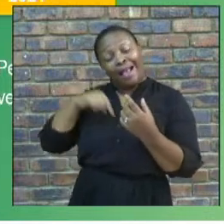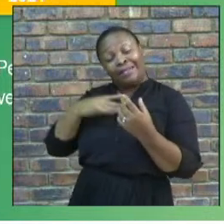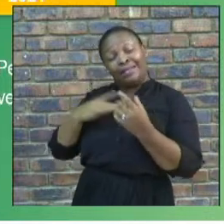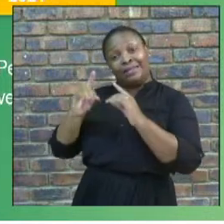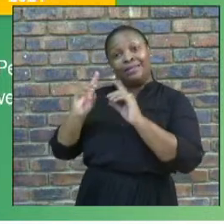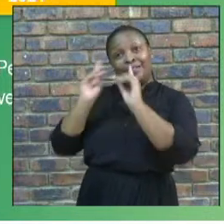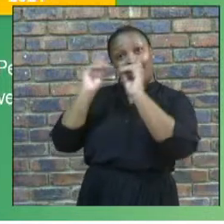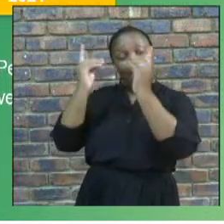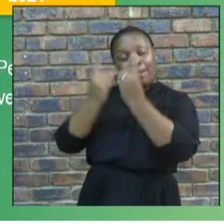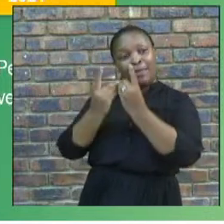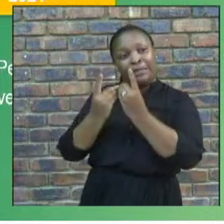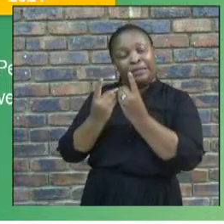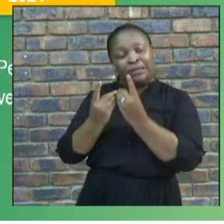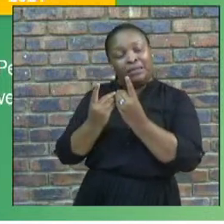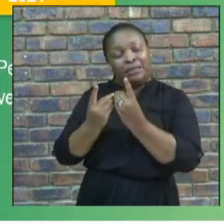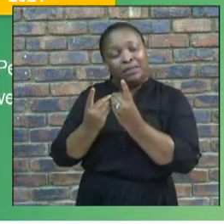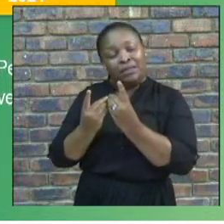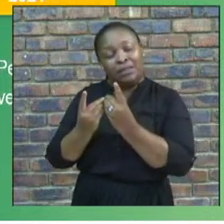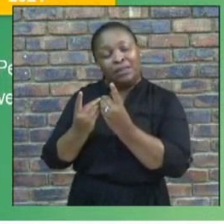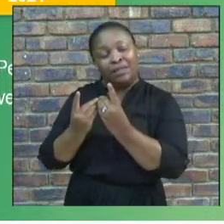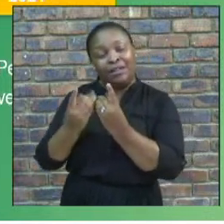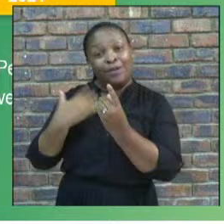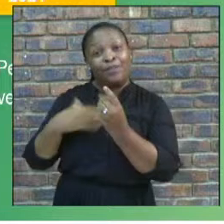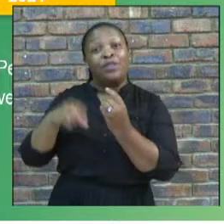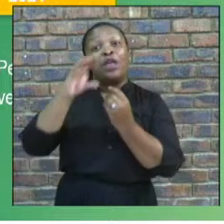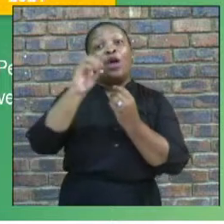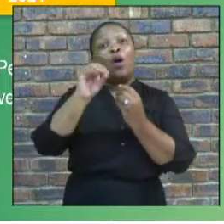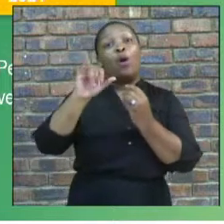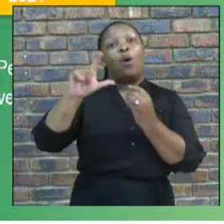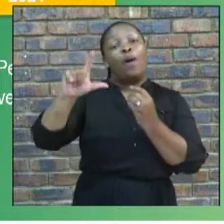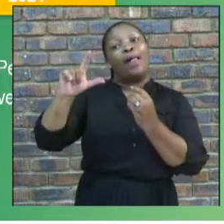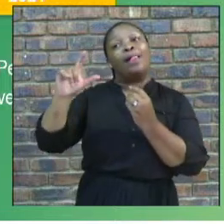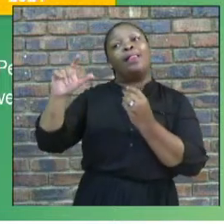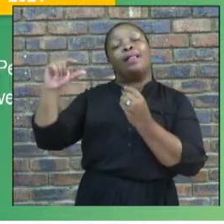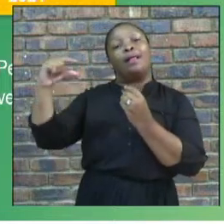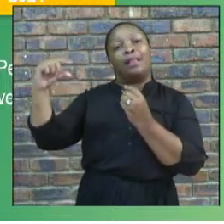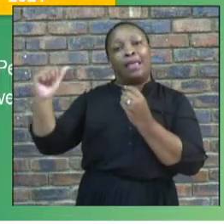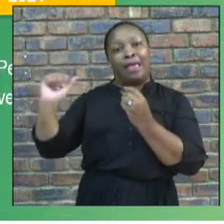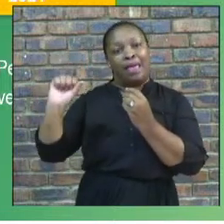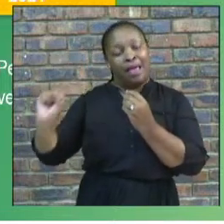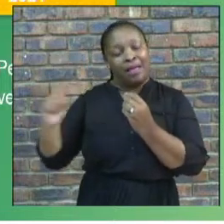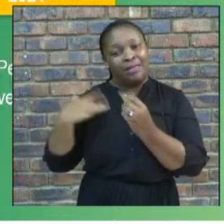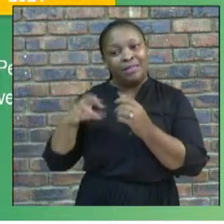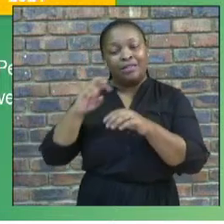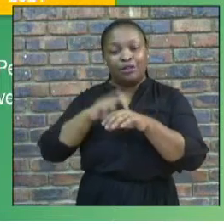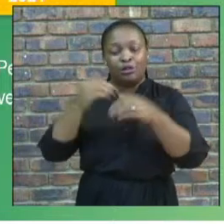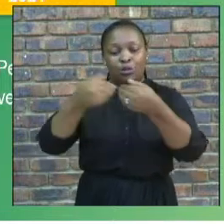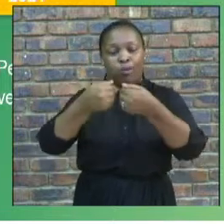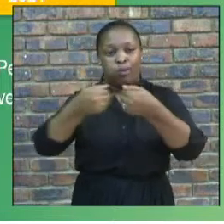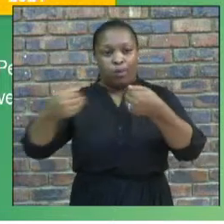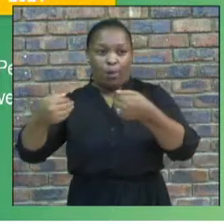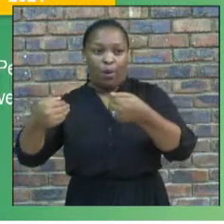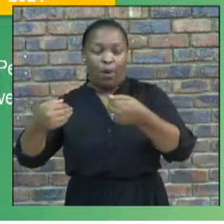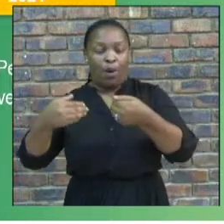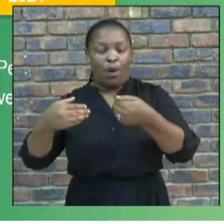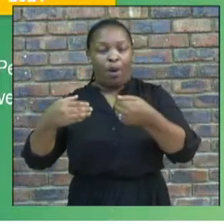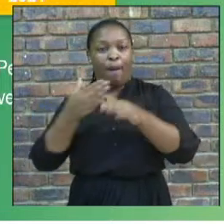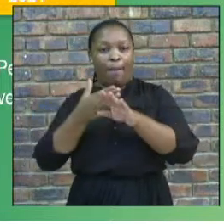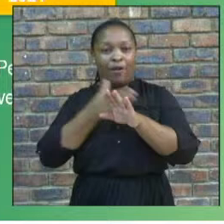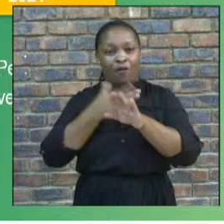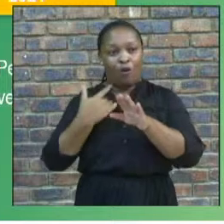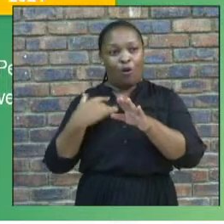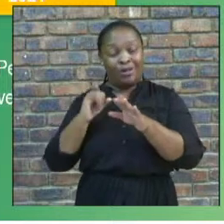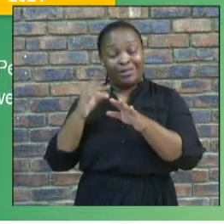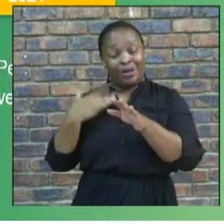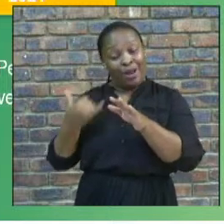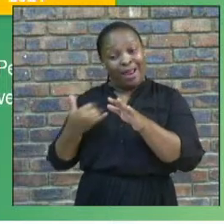taken a decision that the oil and gas needs to be separated from the MPRDA, which is a